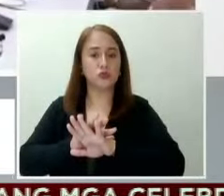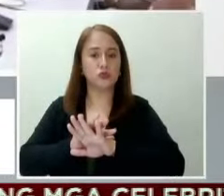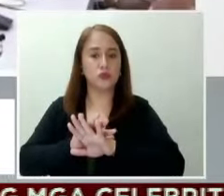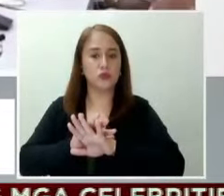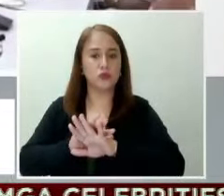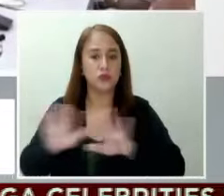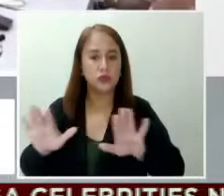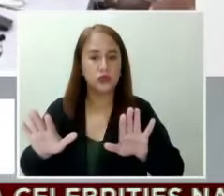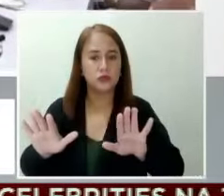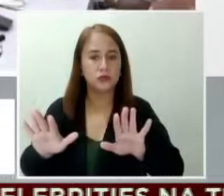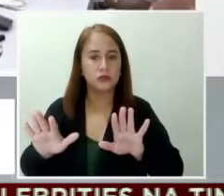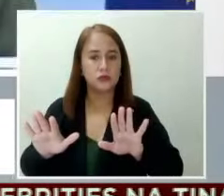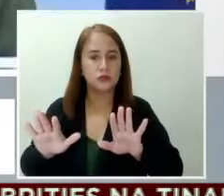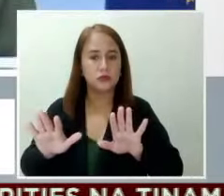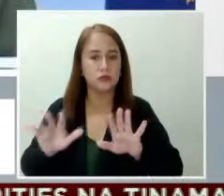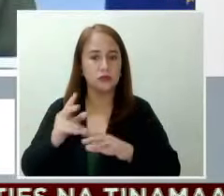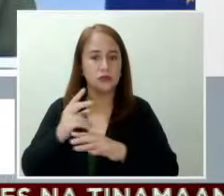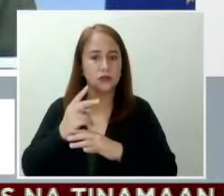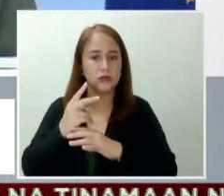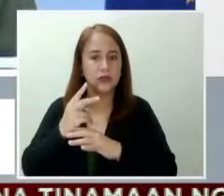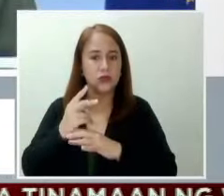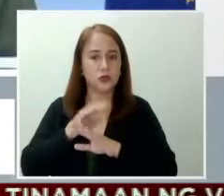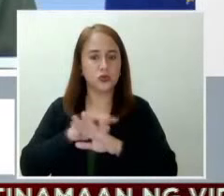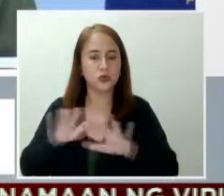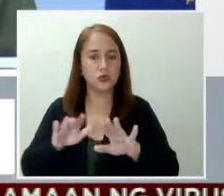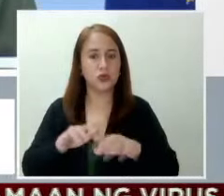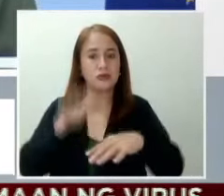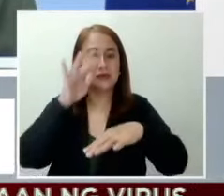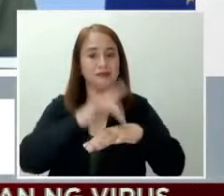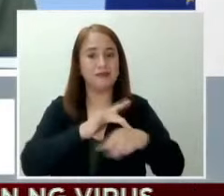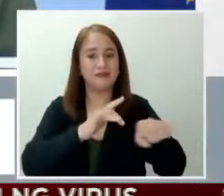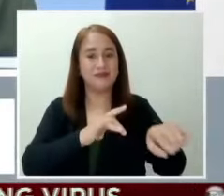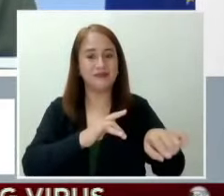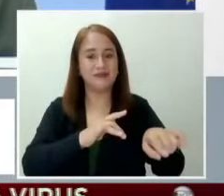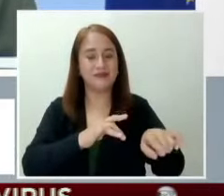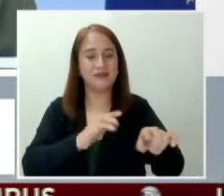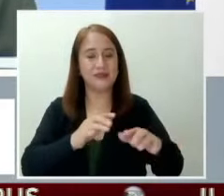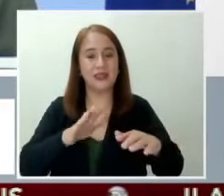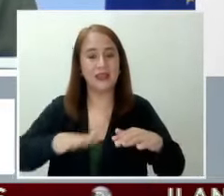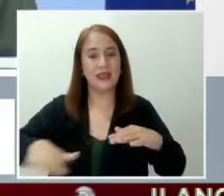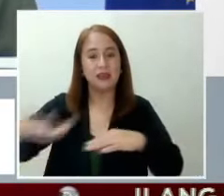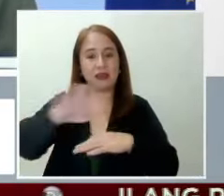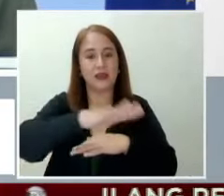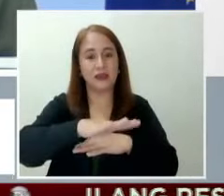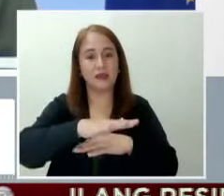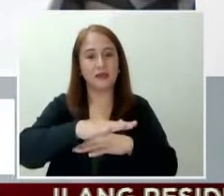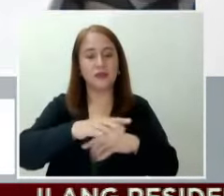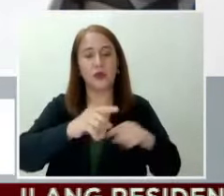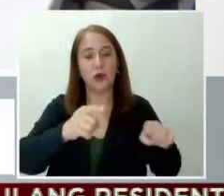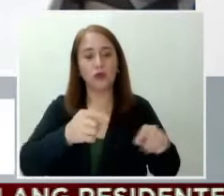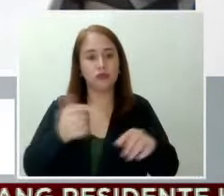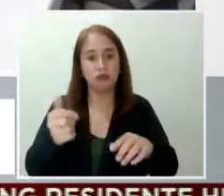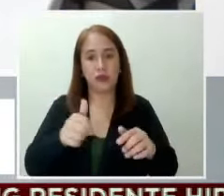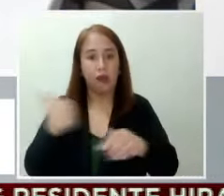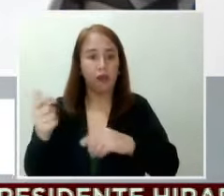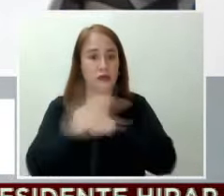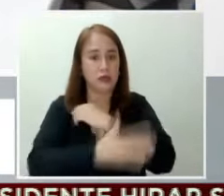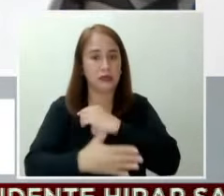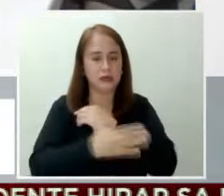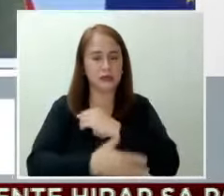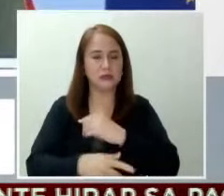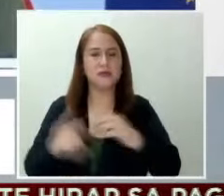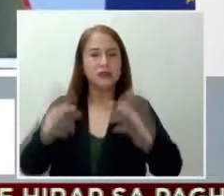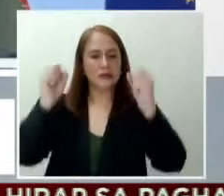cease do not occupy the backyard of each other. They should not unilaterally just